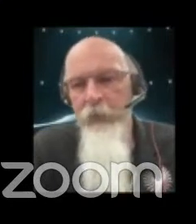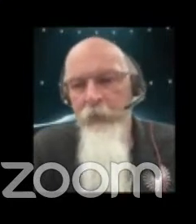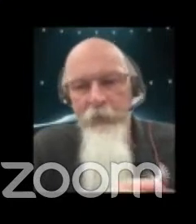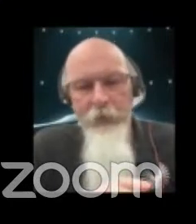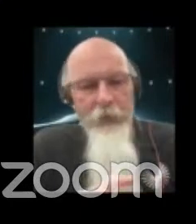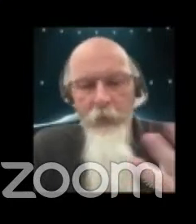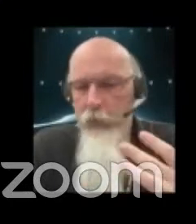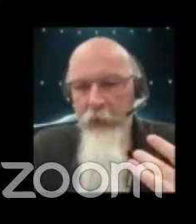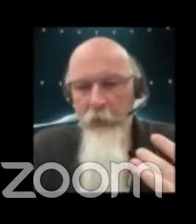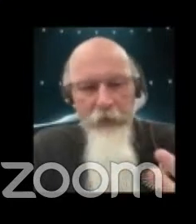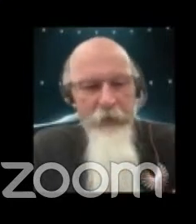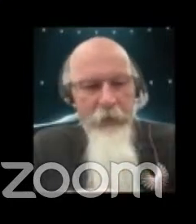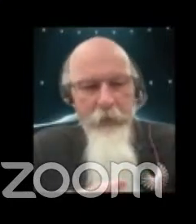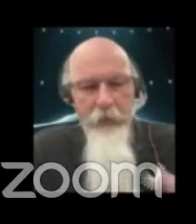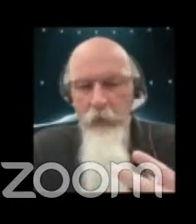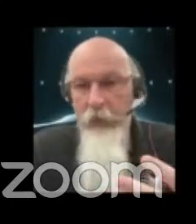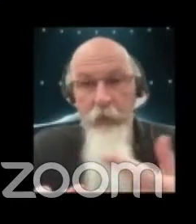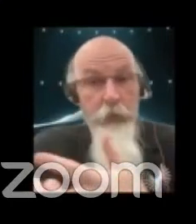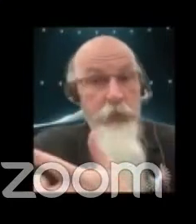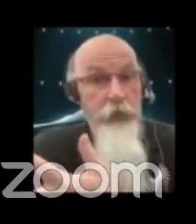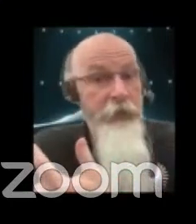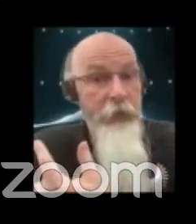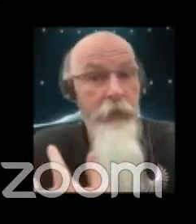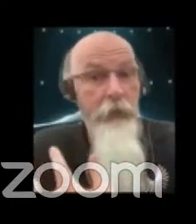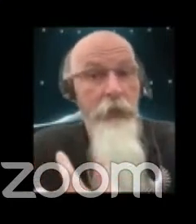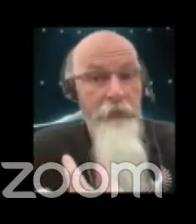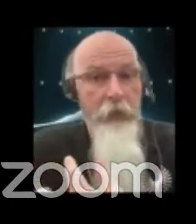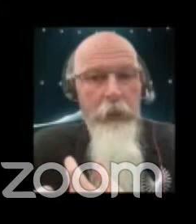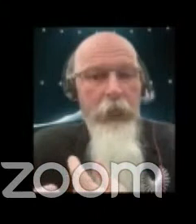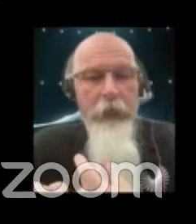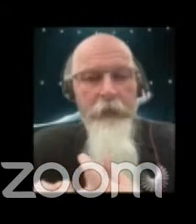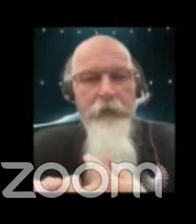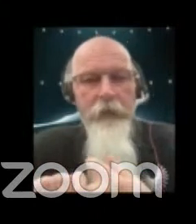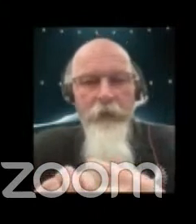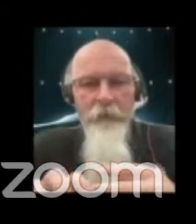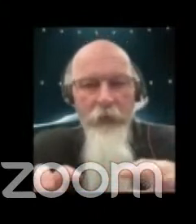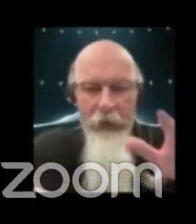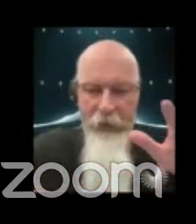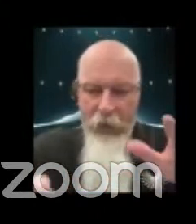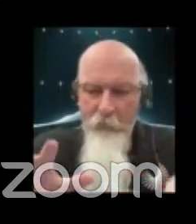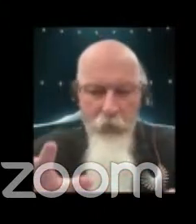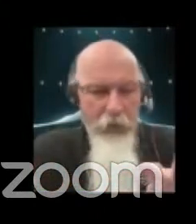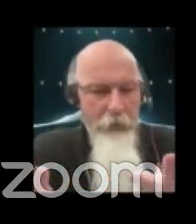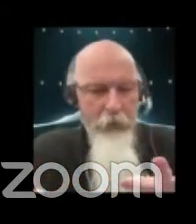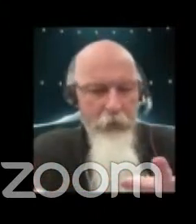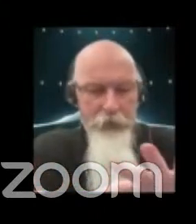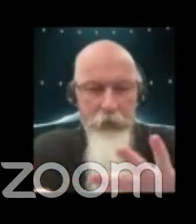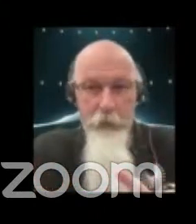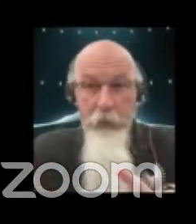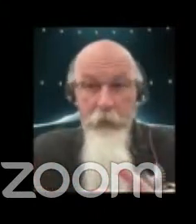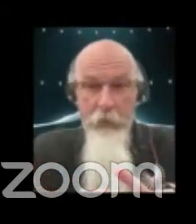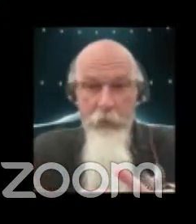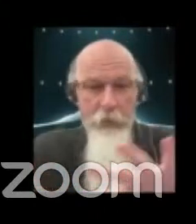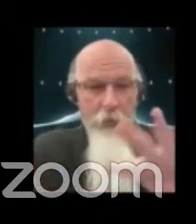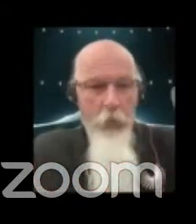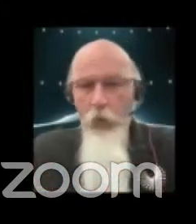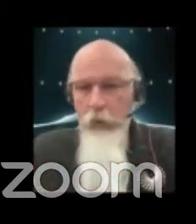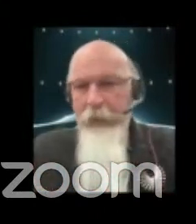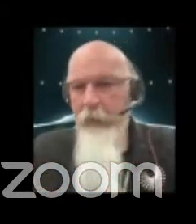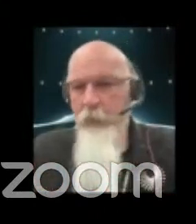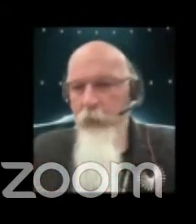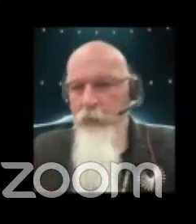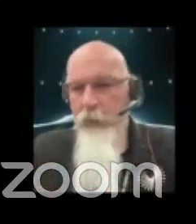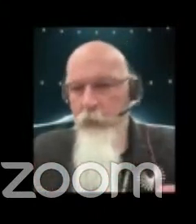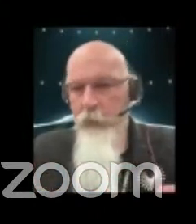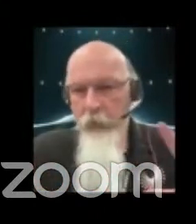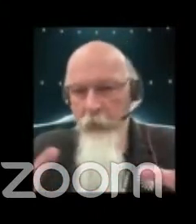other you don't play well together you don't look are you sure as heck don't look after the planet and at that point there becomes the do we go the The